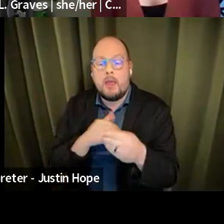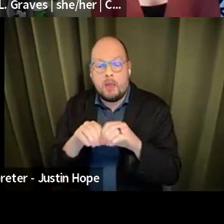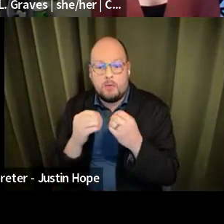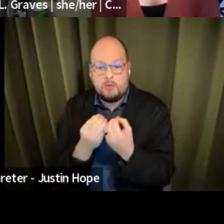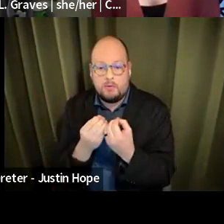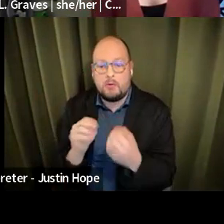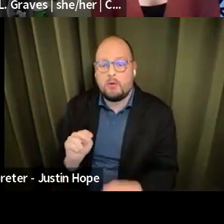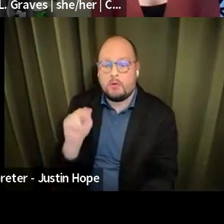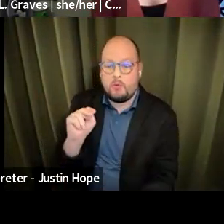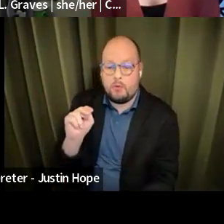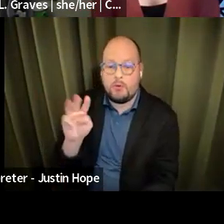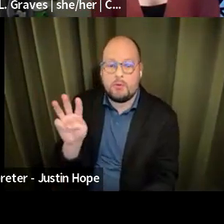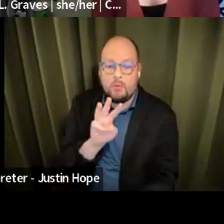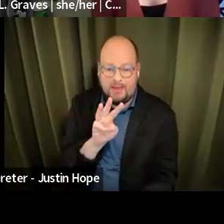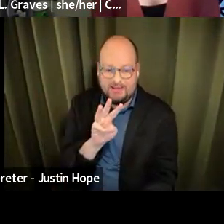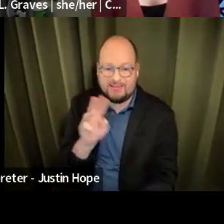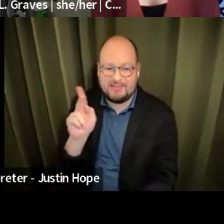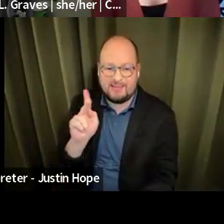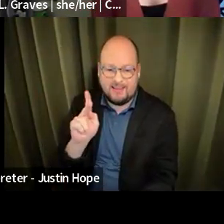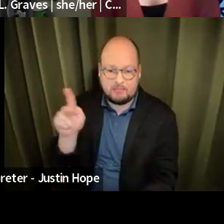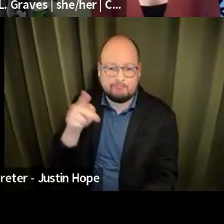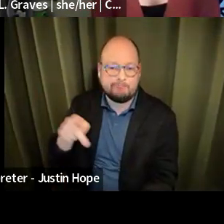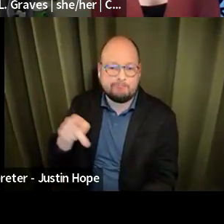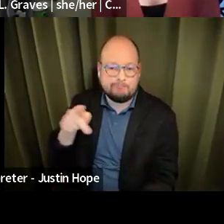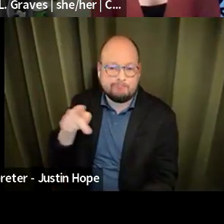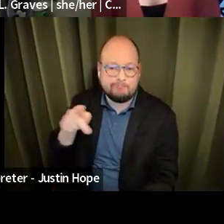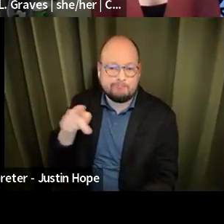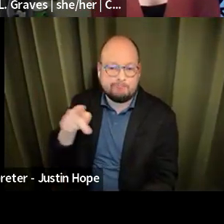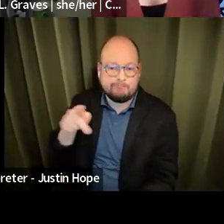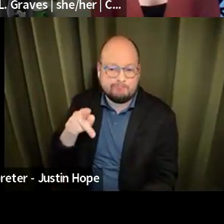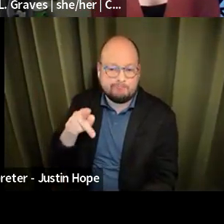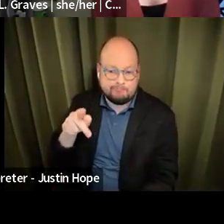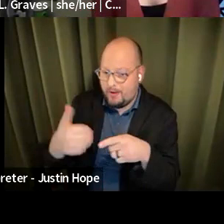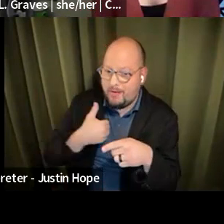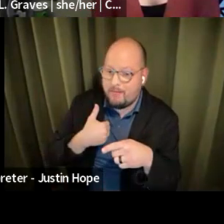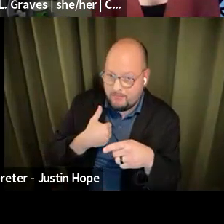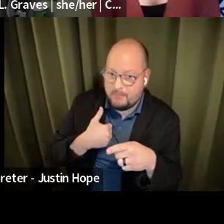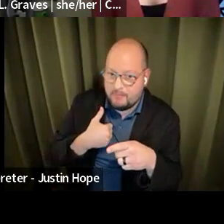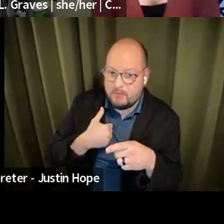Northwest, we have online training. We have different ways of doing that. We have